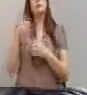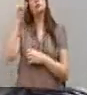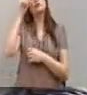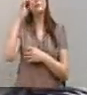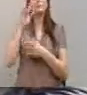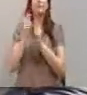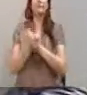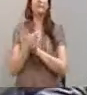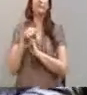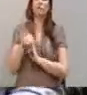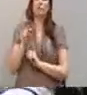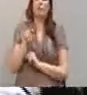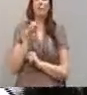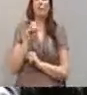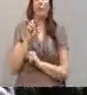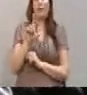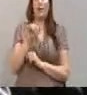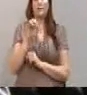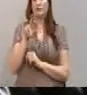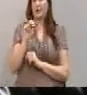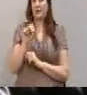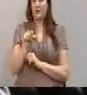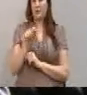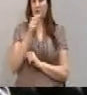something called volition. There is an ancient